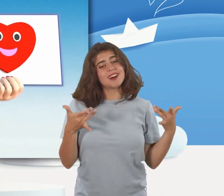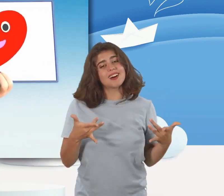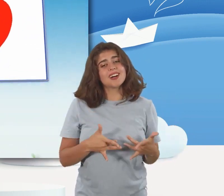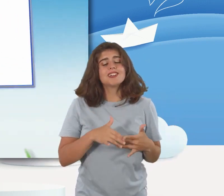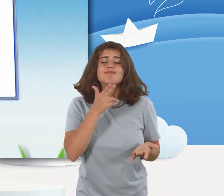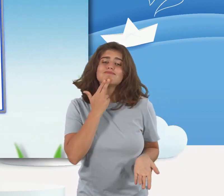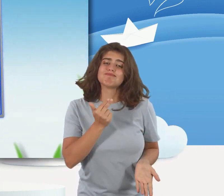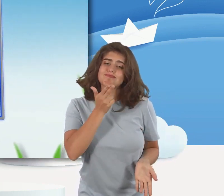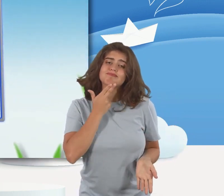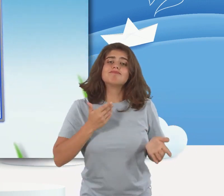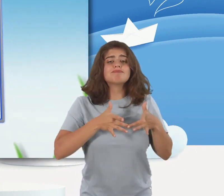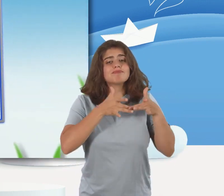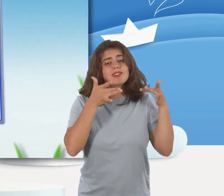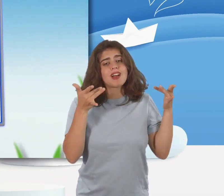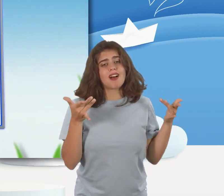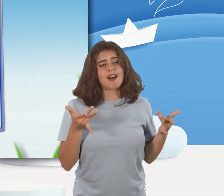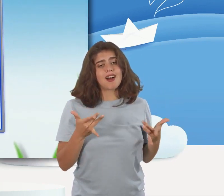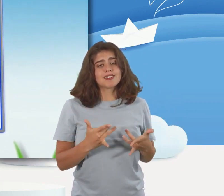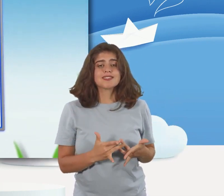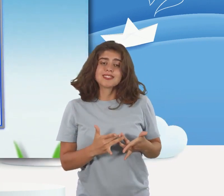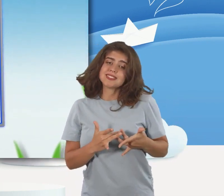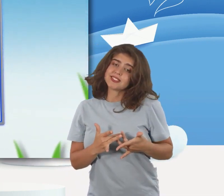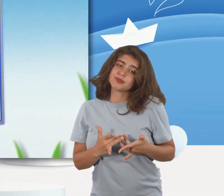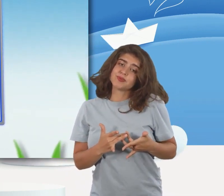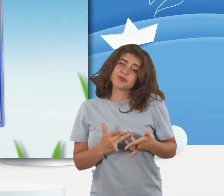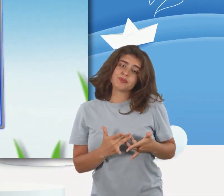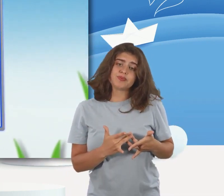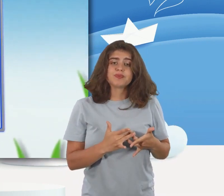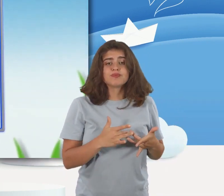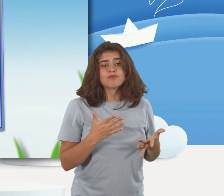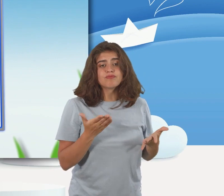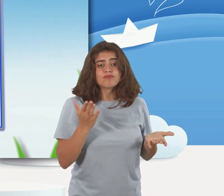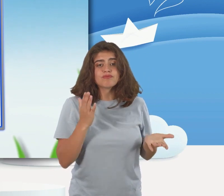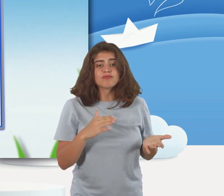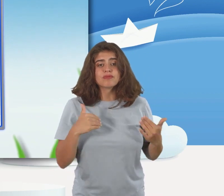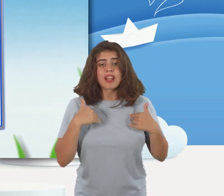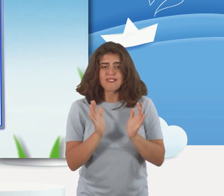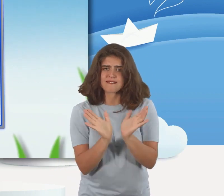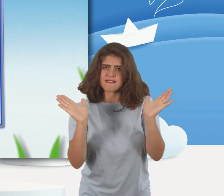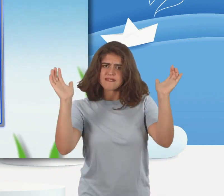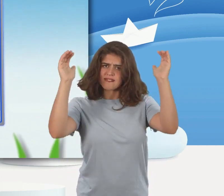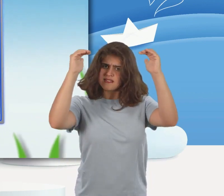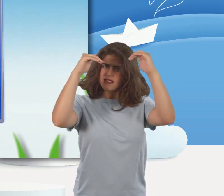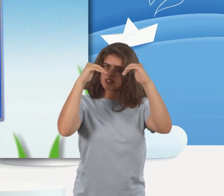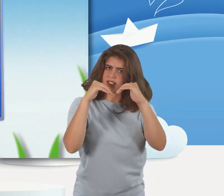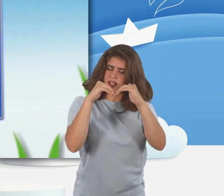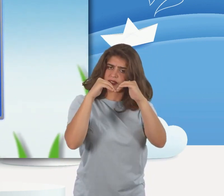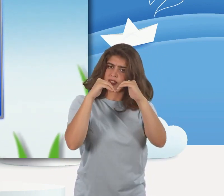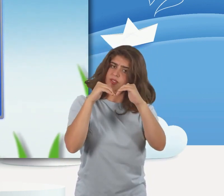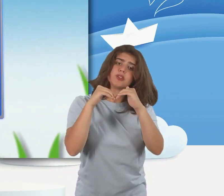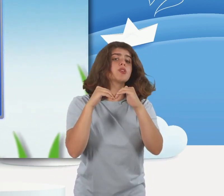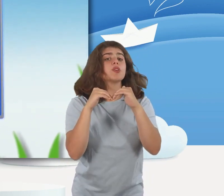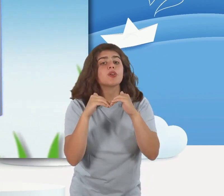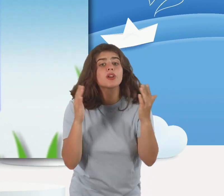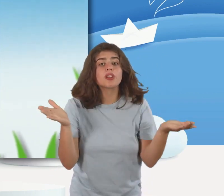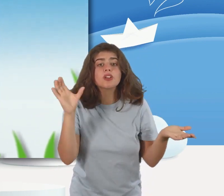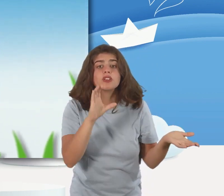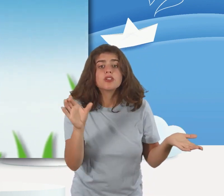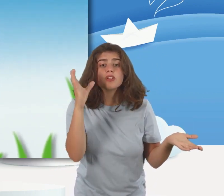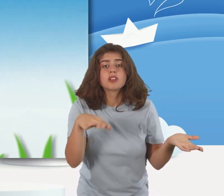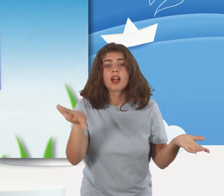I am a heart, a little heart. I have a curvy